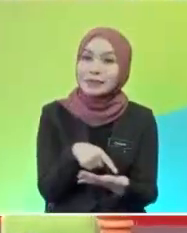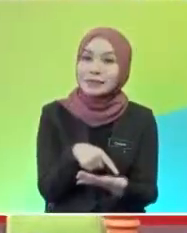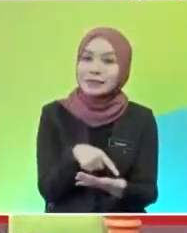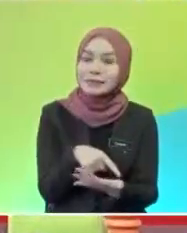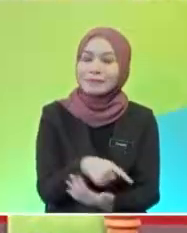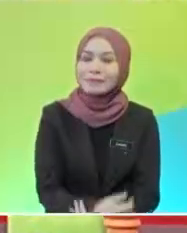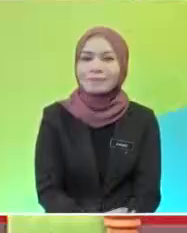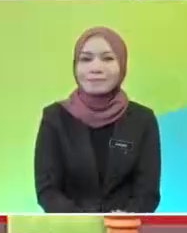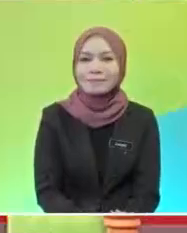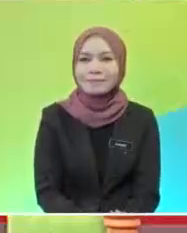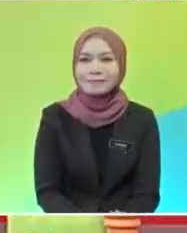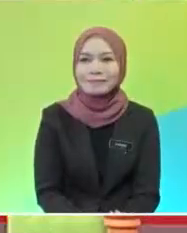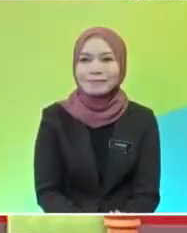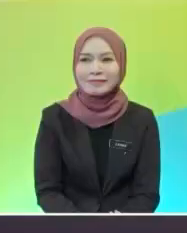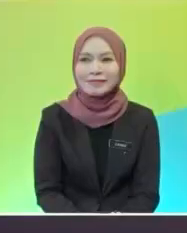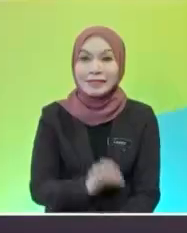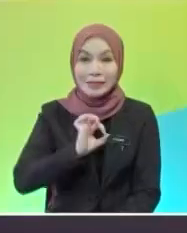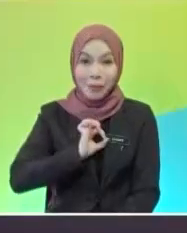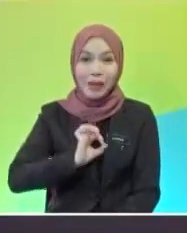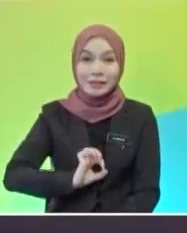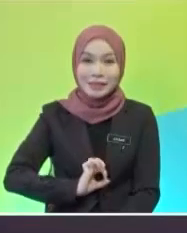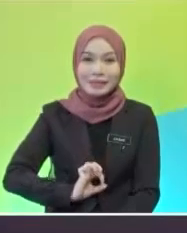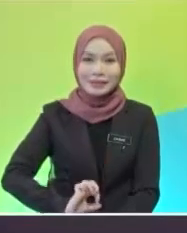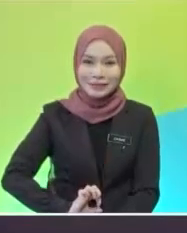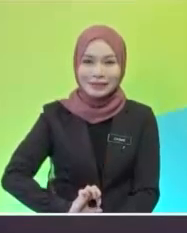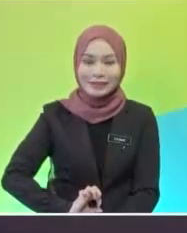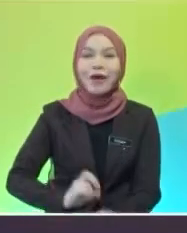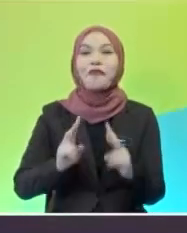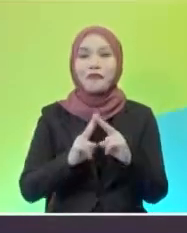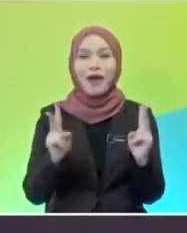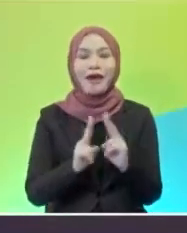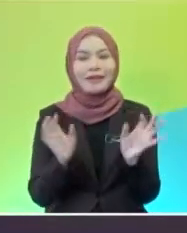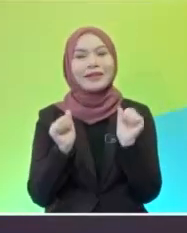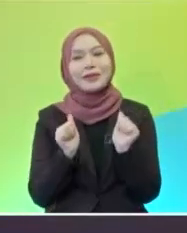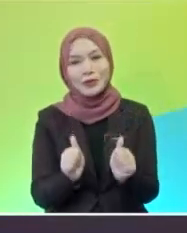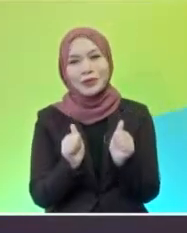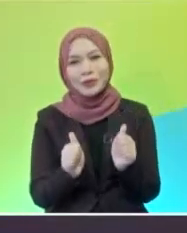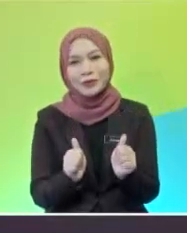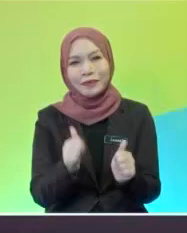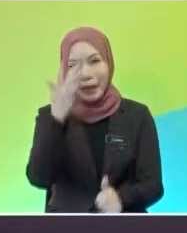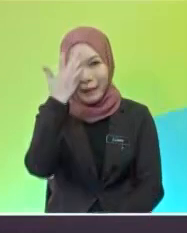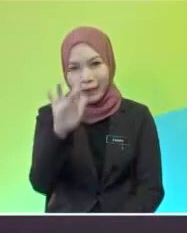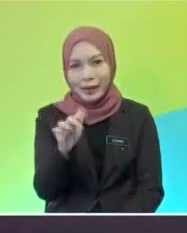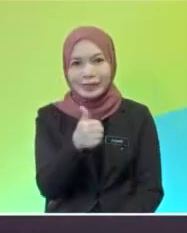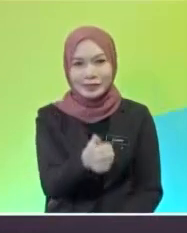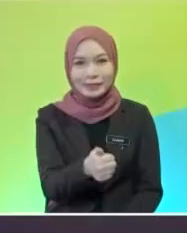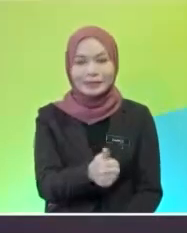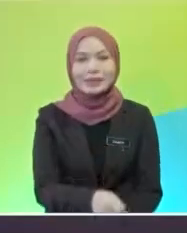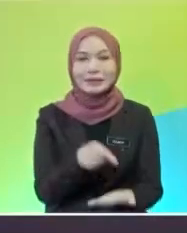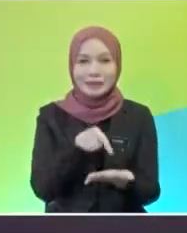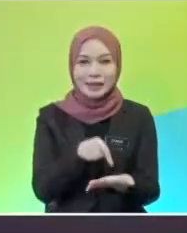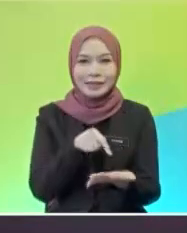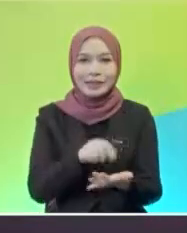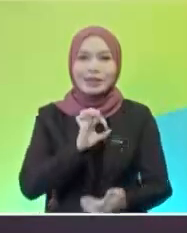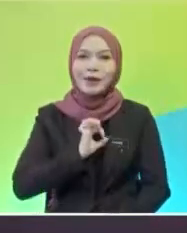is this? It's a button, right? Very good. Right. So clever, it's a button that has no side, you know,